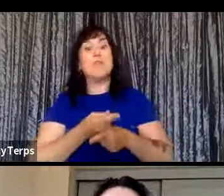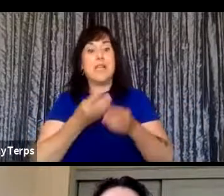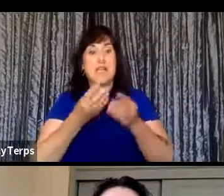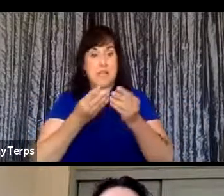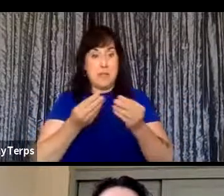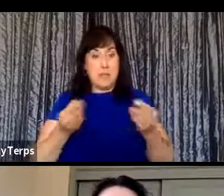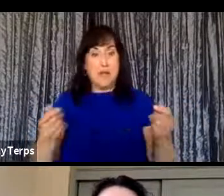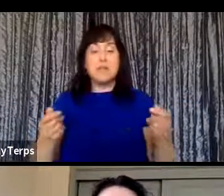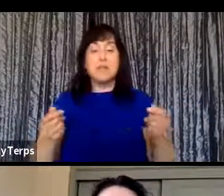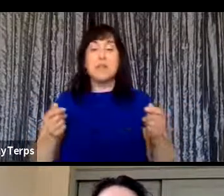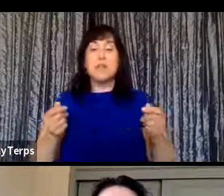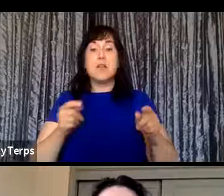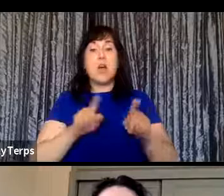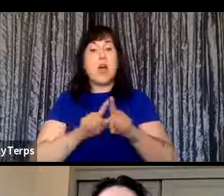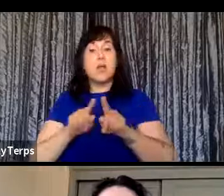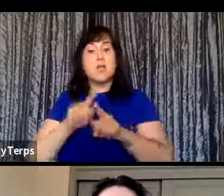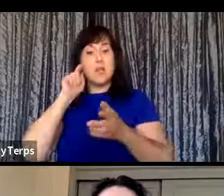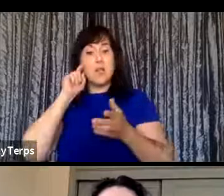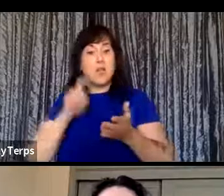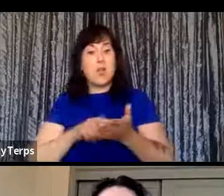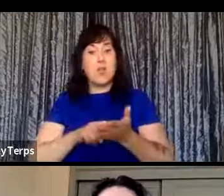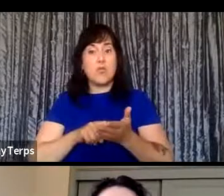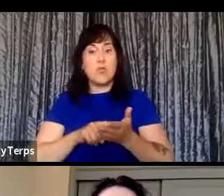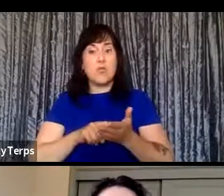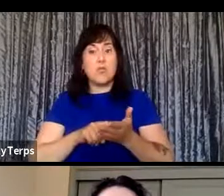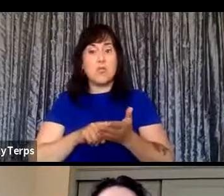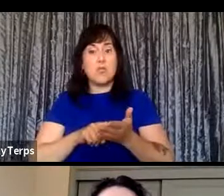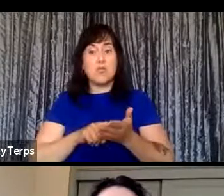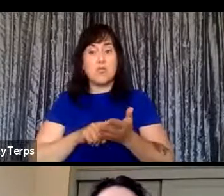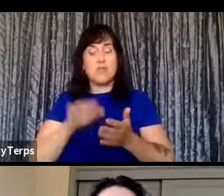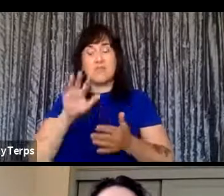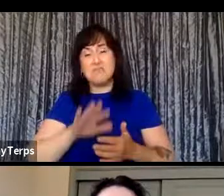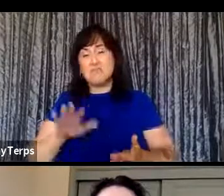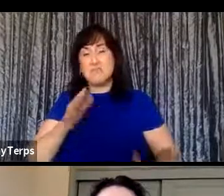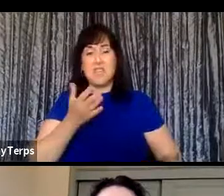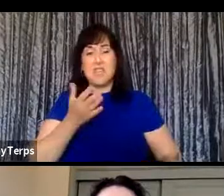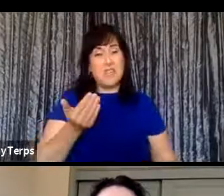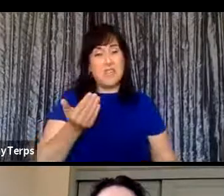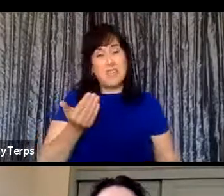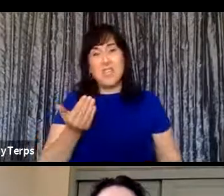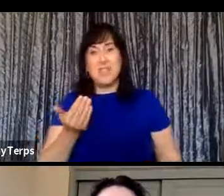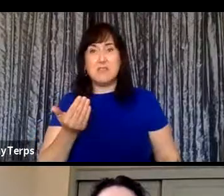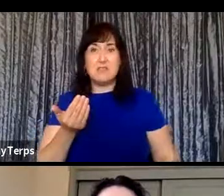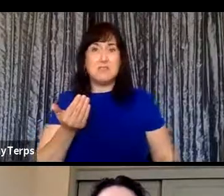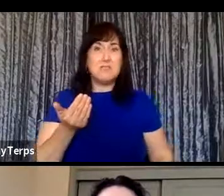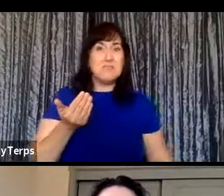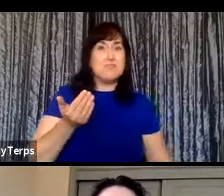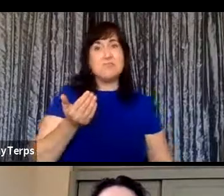melting, you're also going to be noticing in probably about 15,